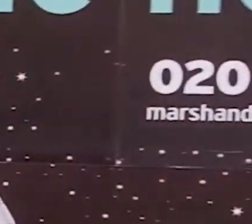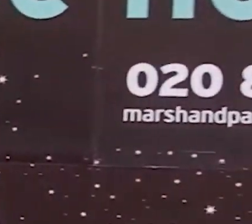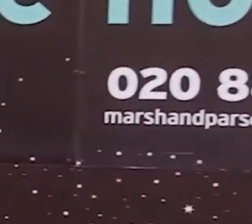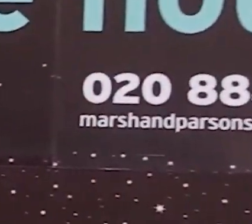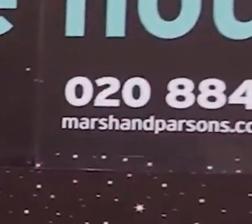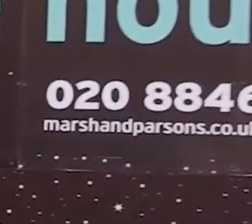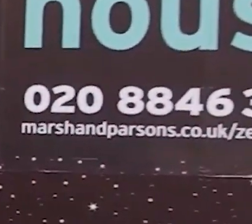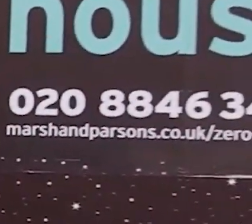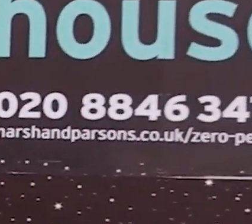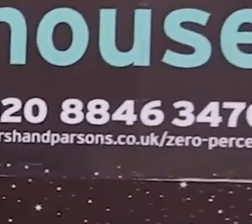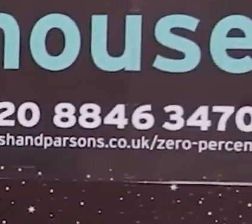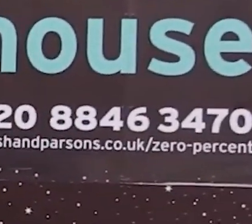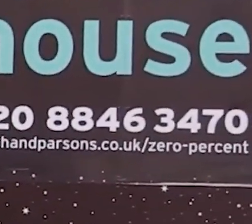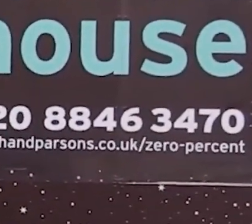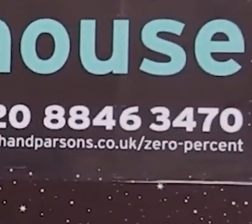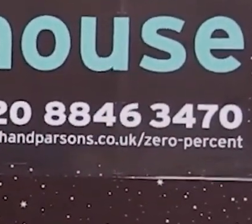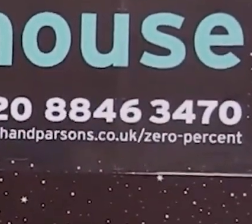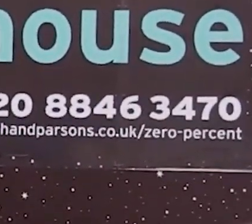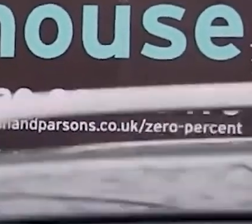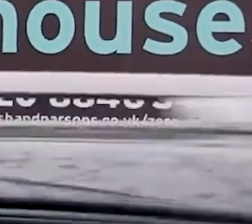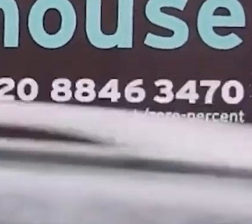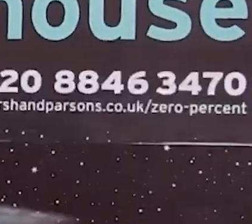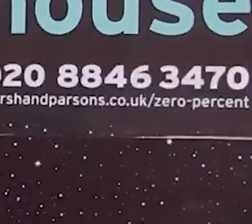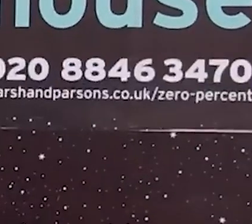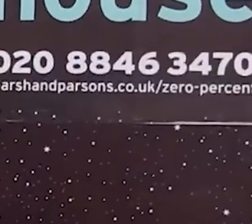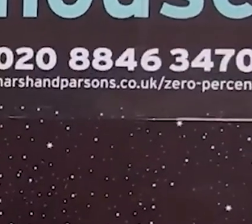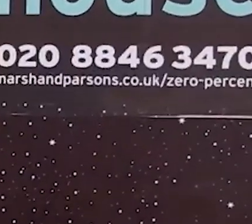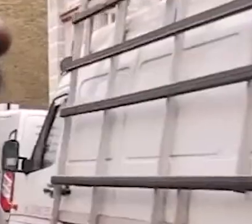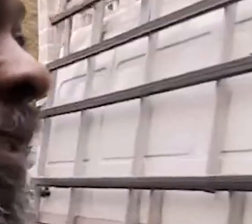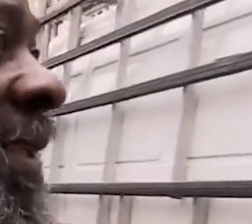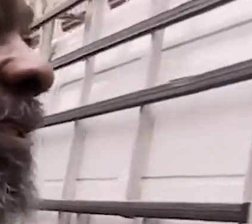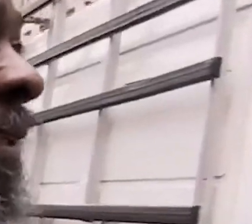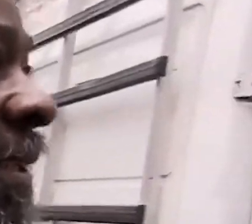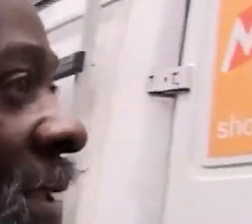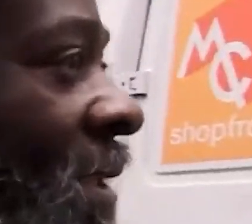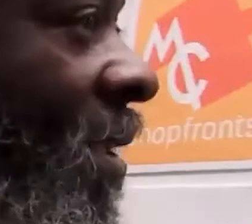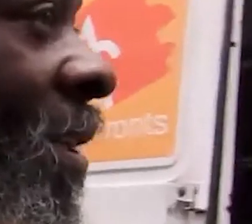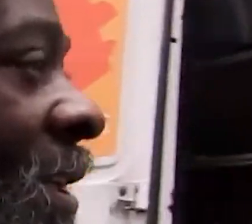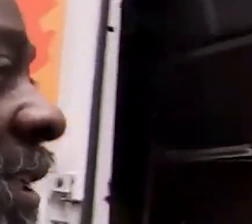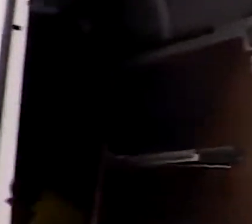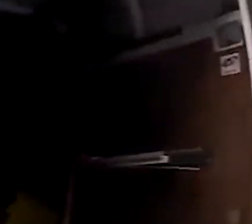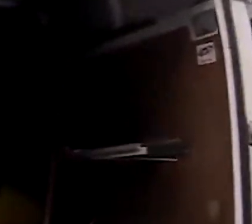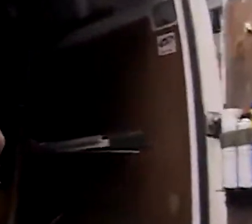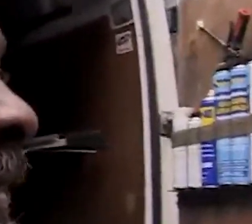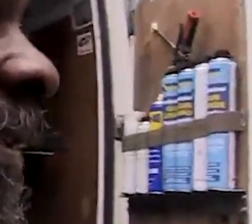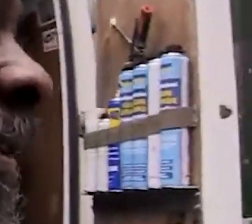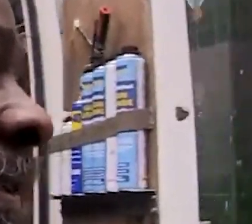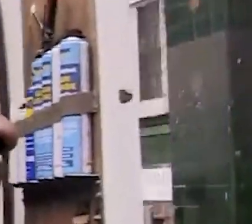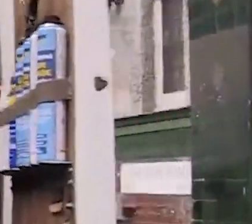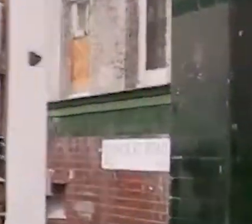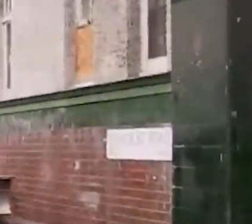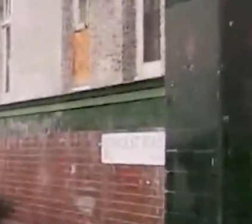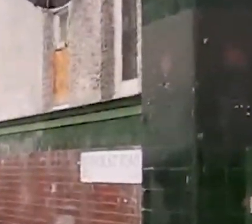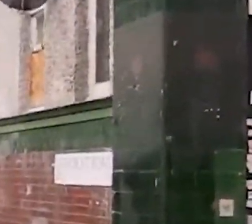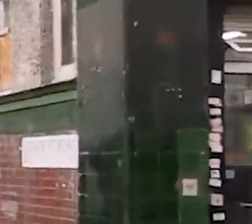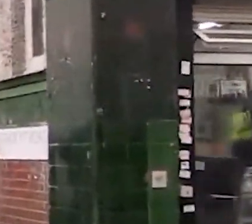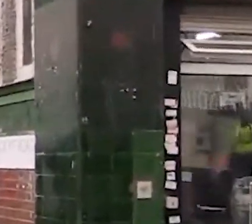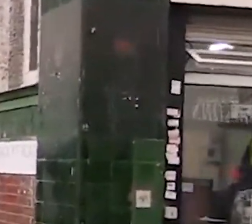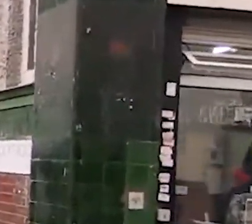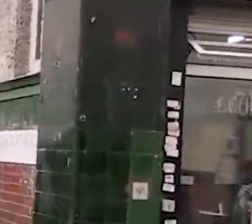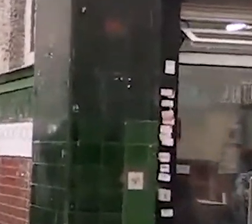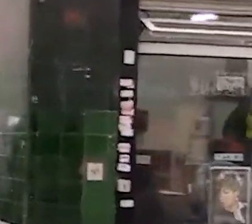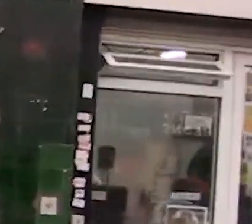The whole of Brixton is changing, as well as Blacker's life. On the house,